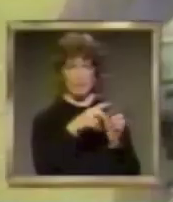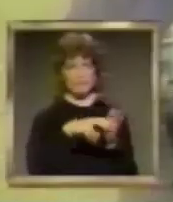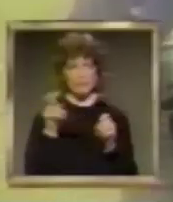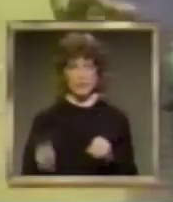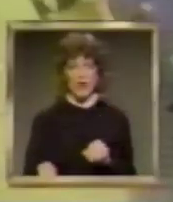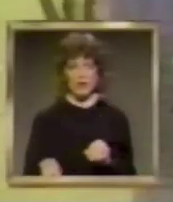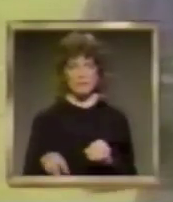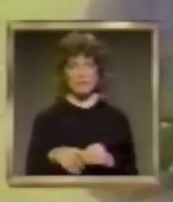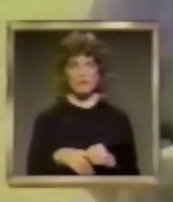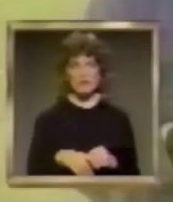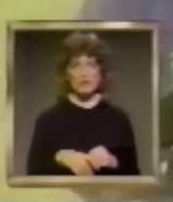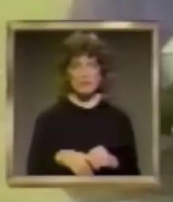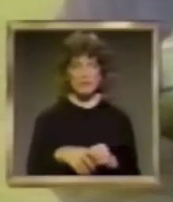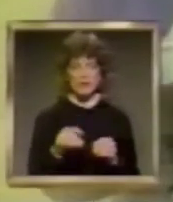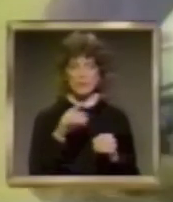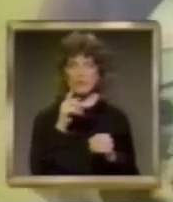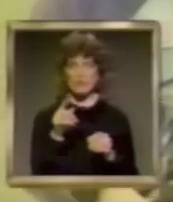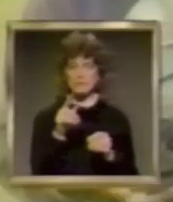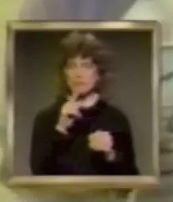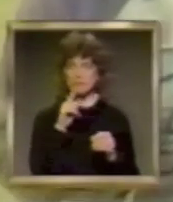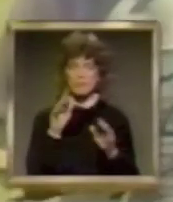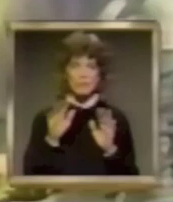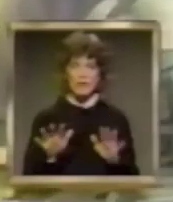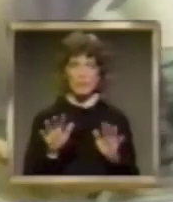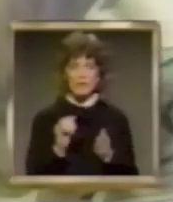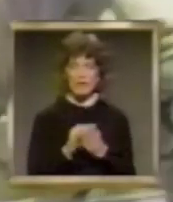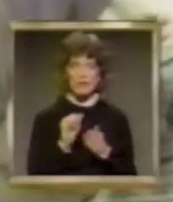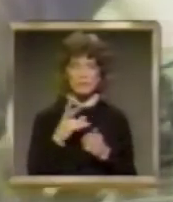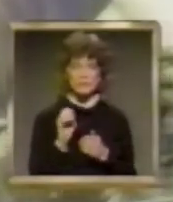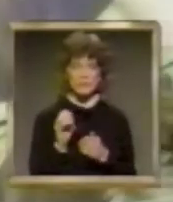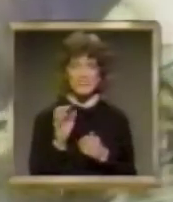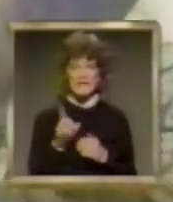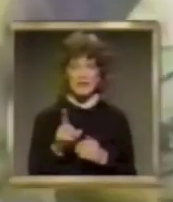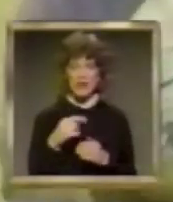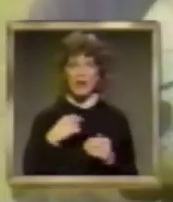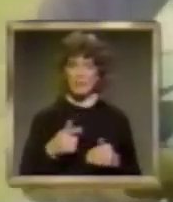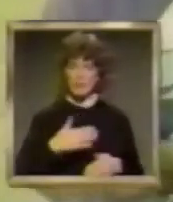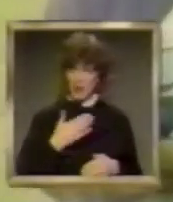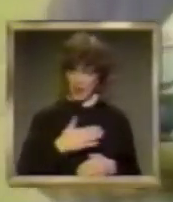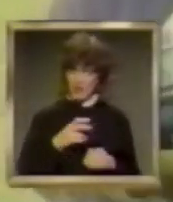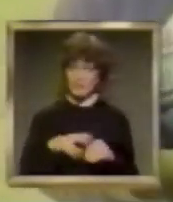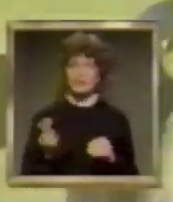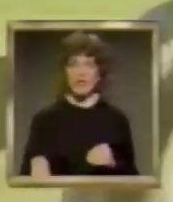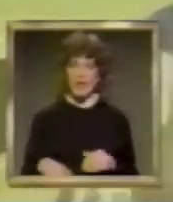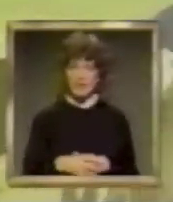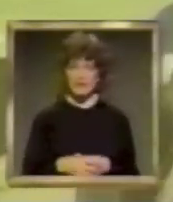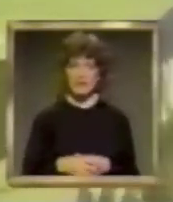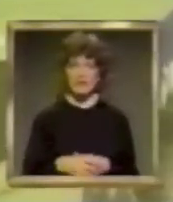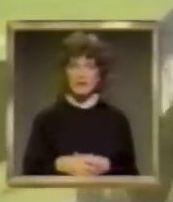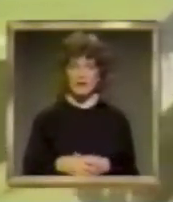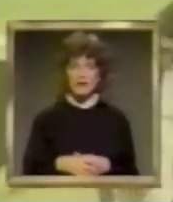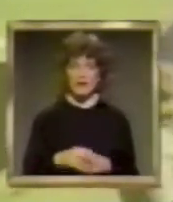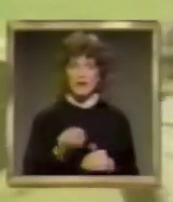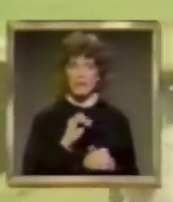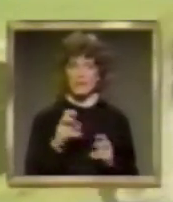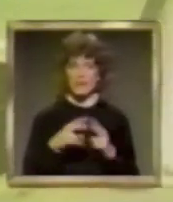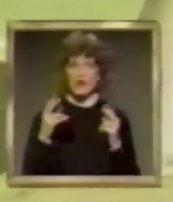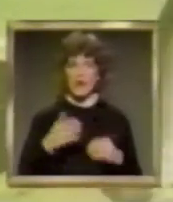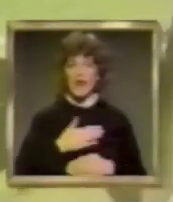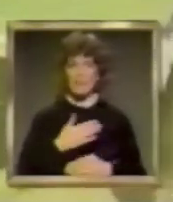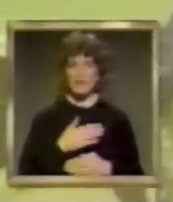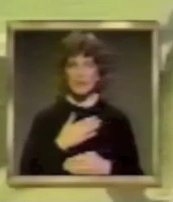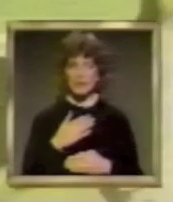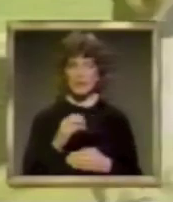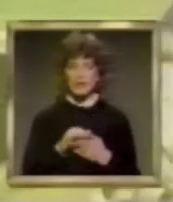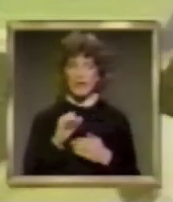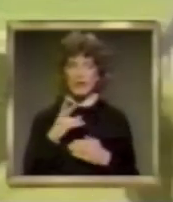resigned. It was incredible that she did, and I'm glad that she resigned. I was very happy